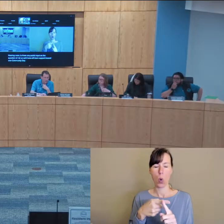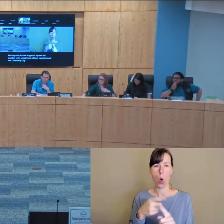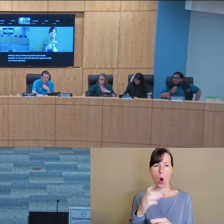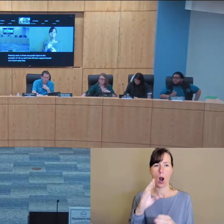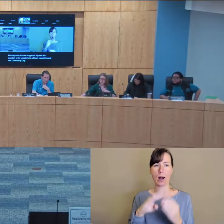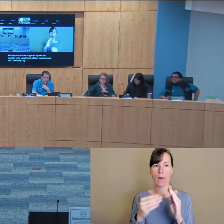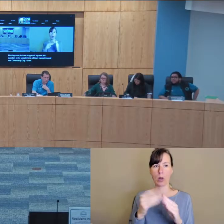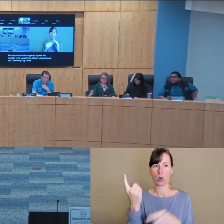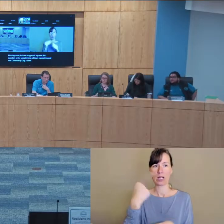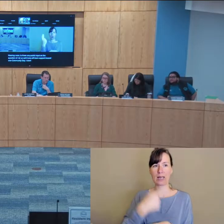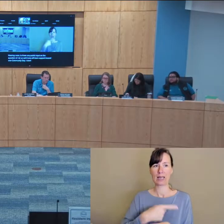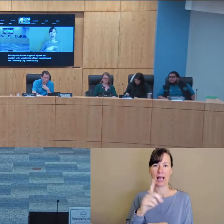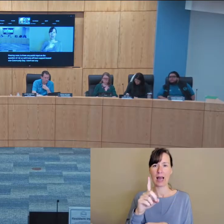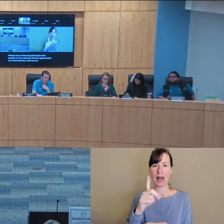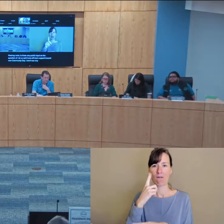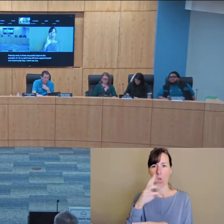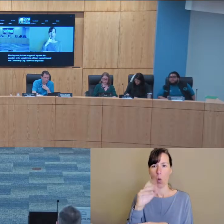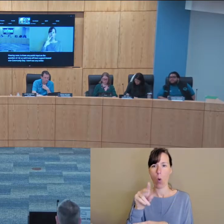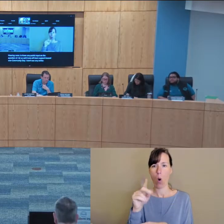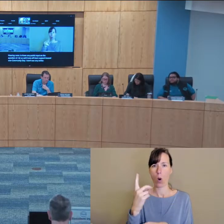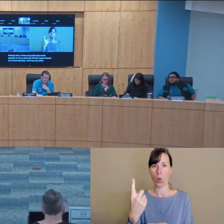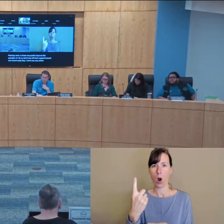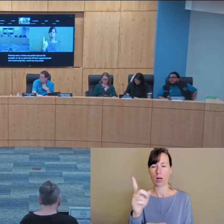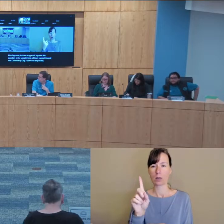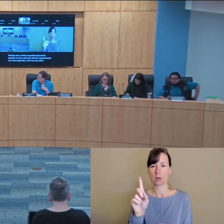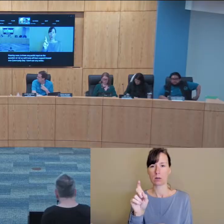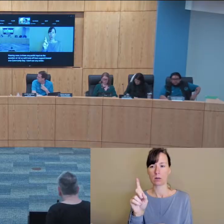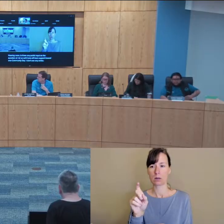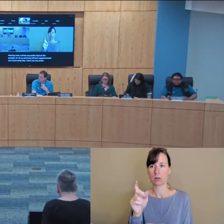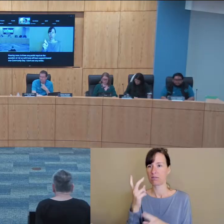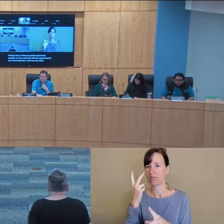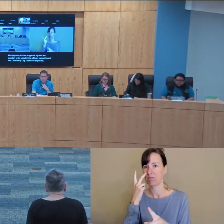I don't see any online.